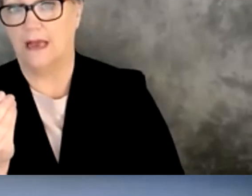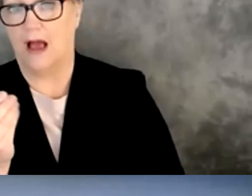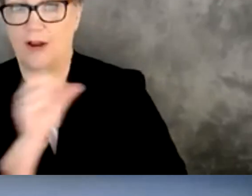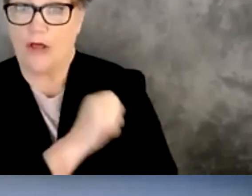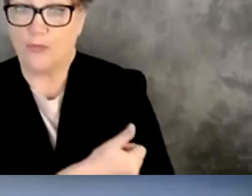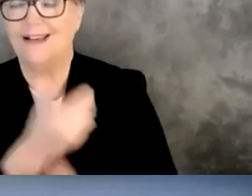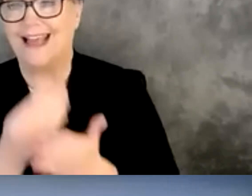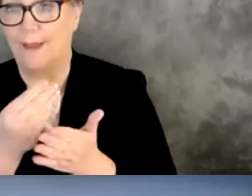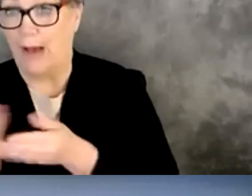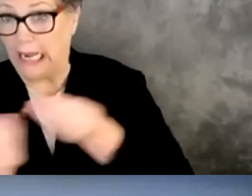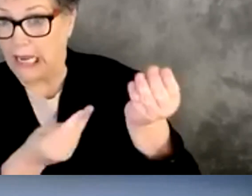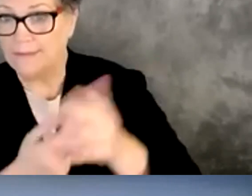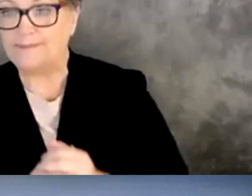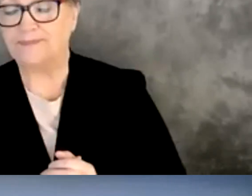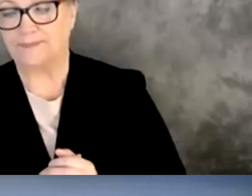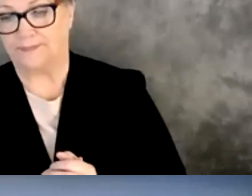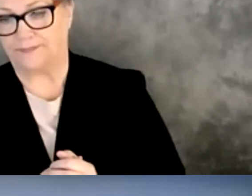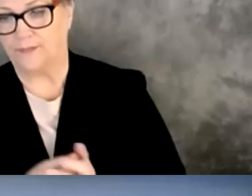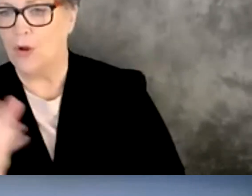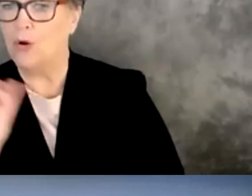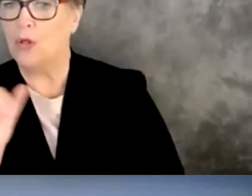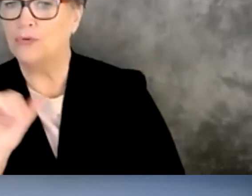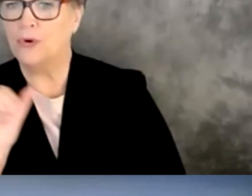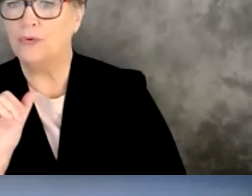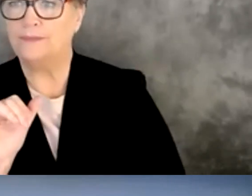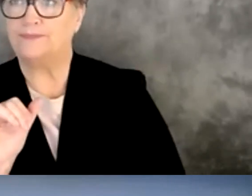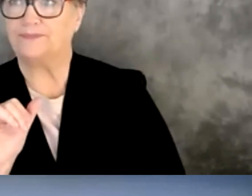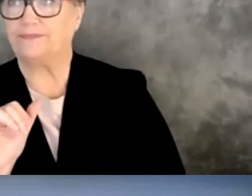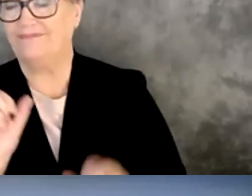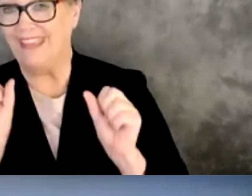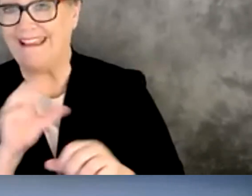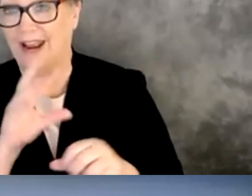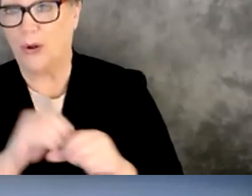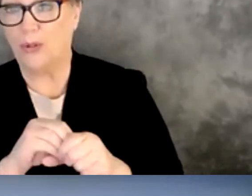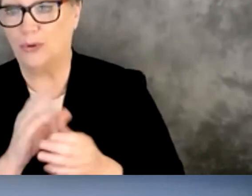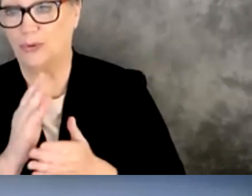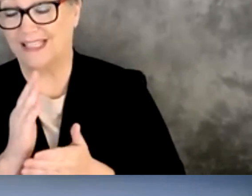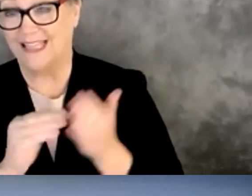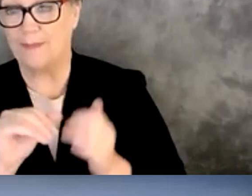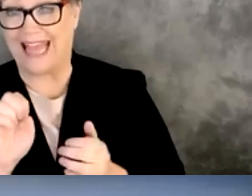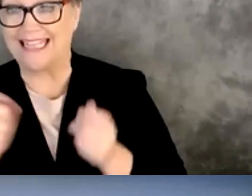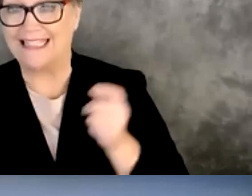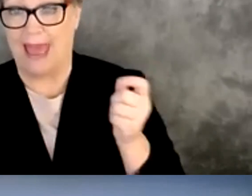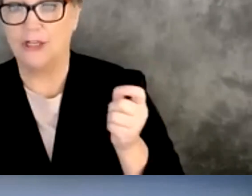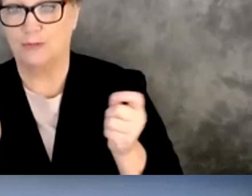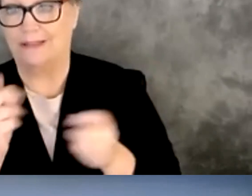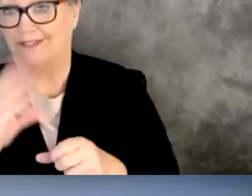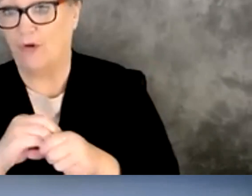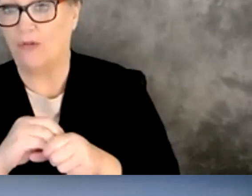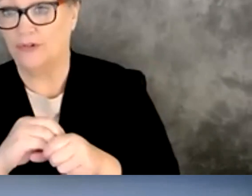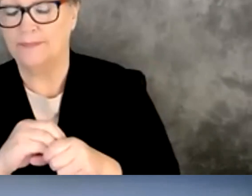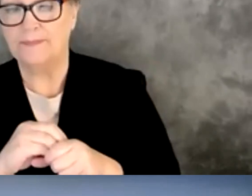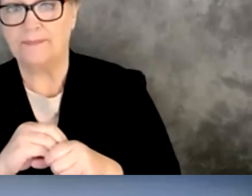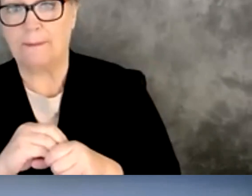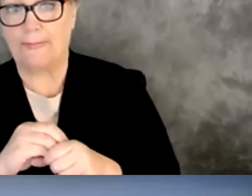money flowing. And it also can include some case management that comes with it